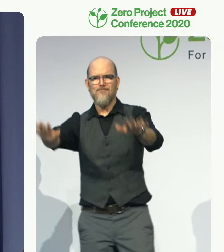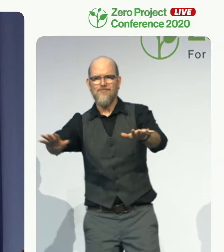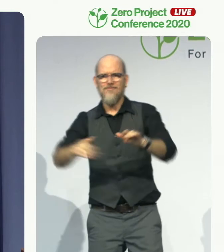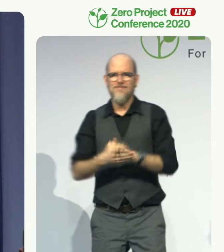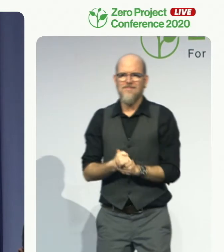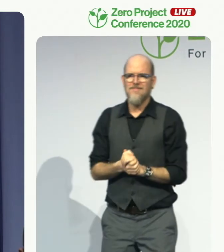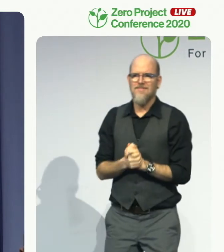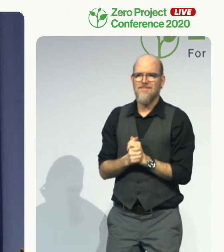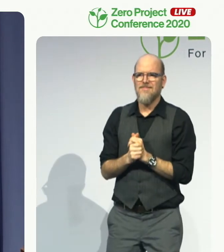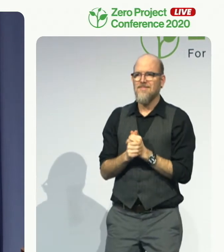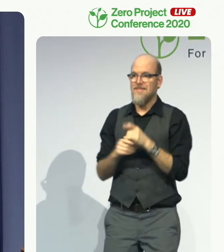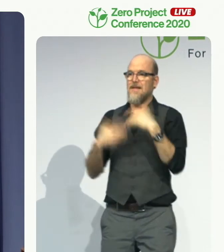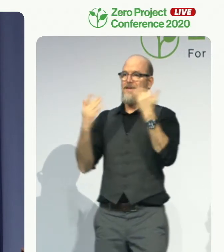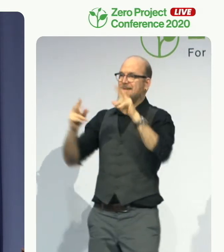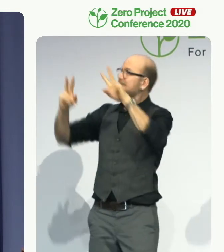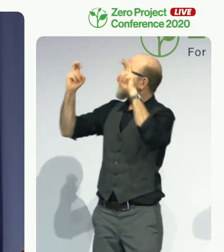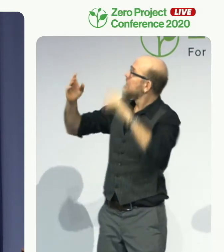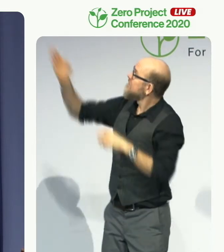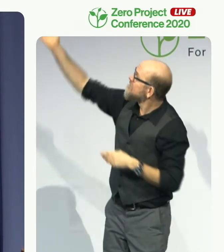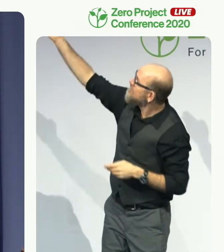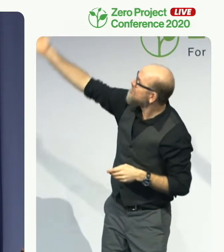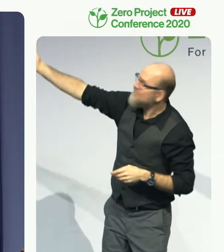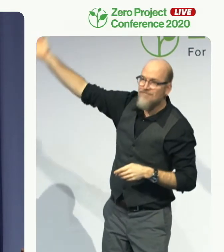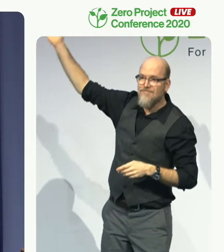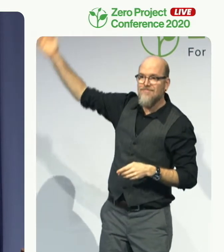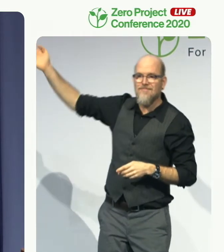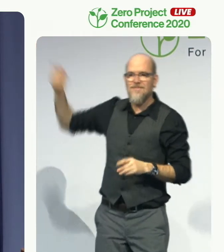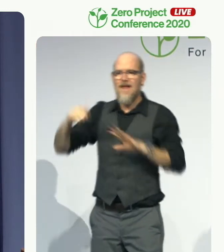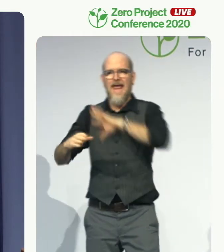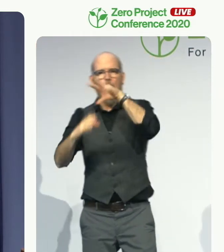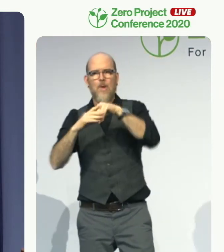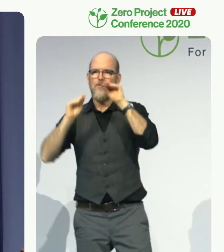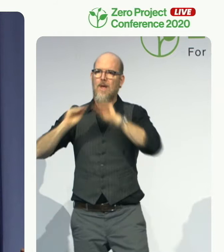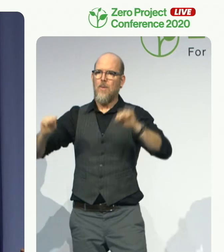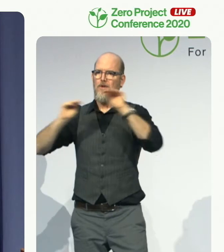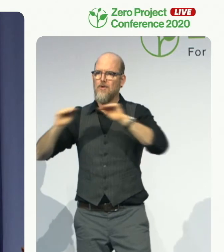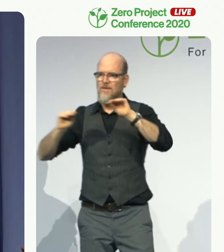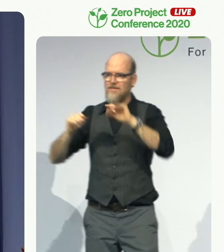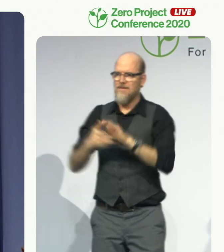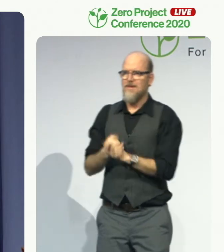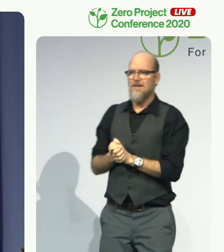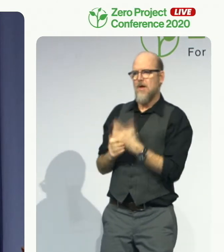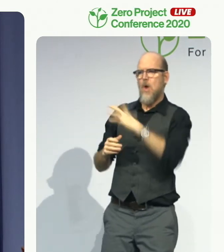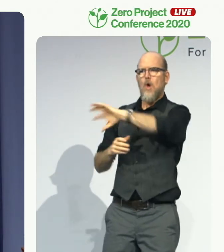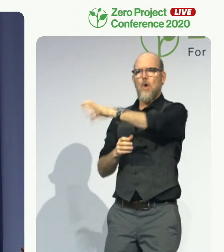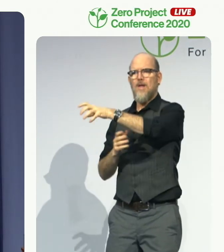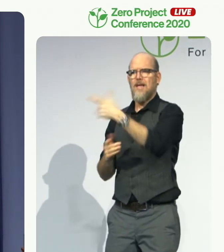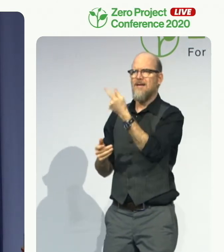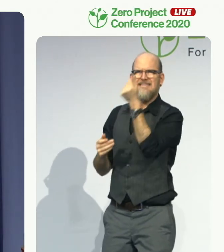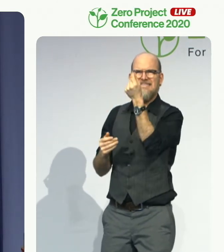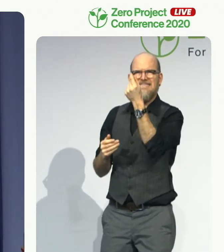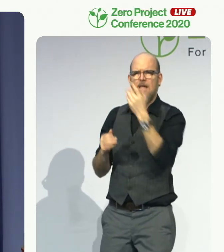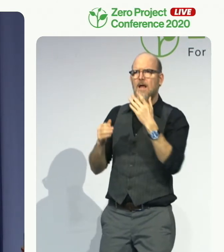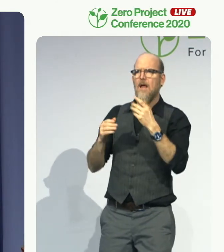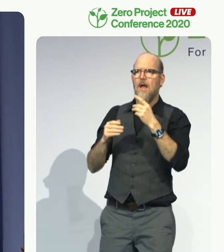education, especially in low and middle income countries. My name is Joshua Josa,